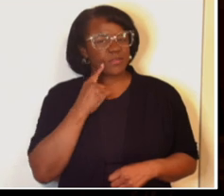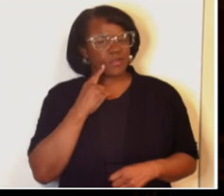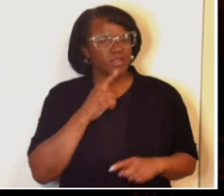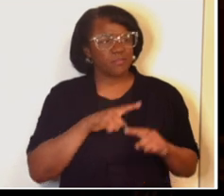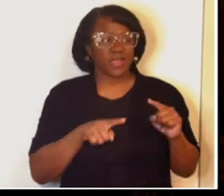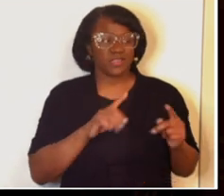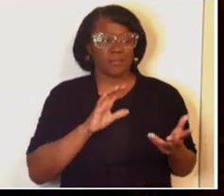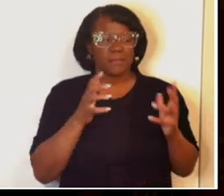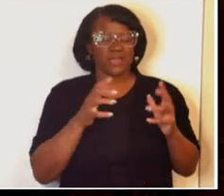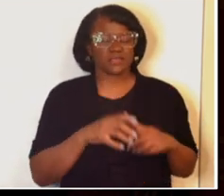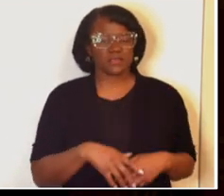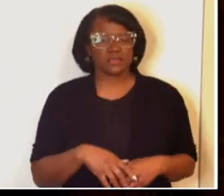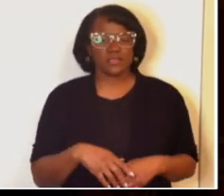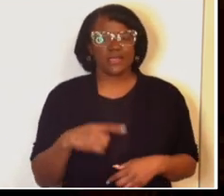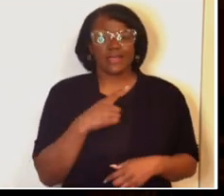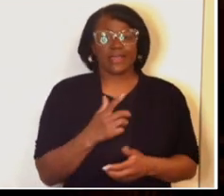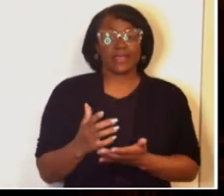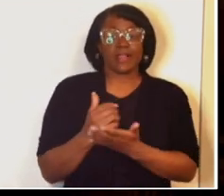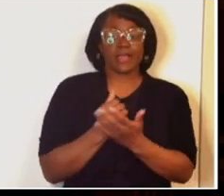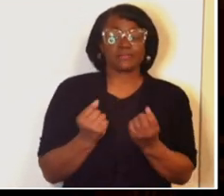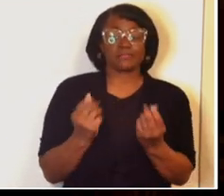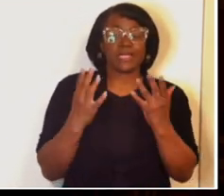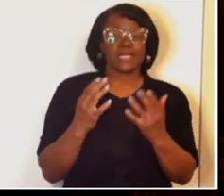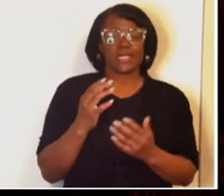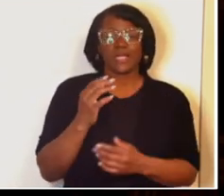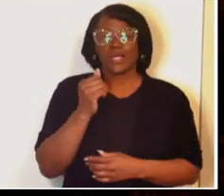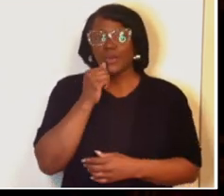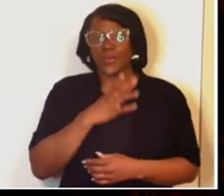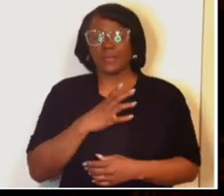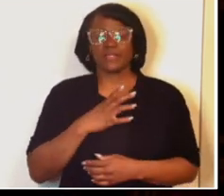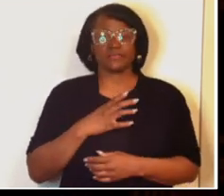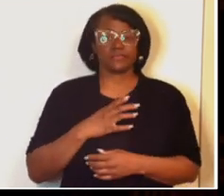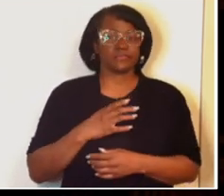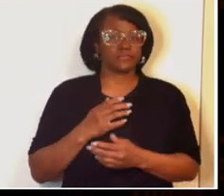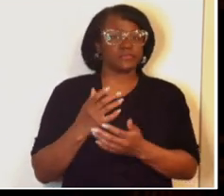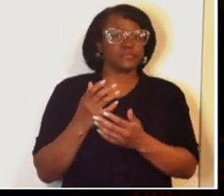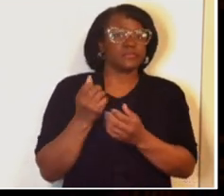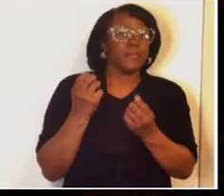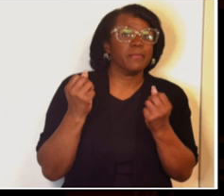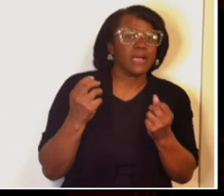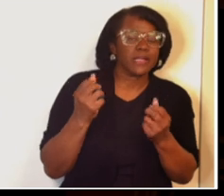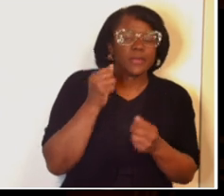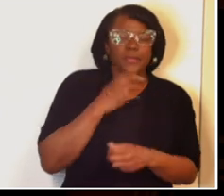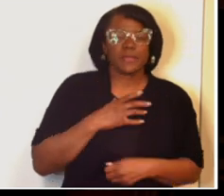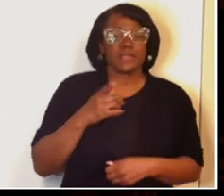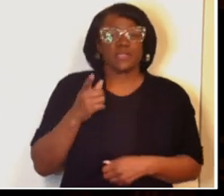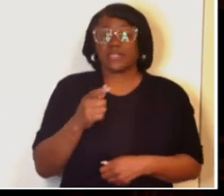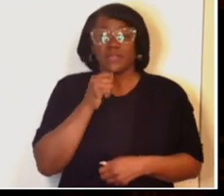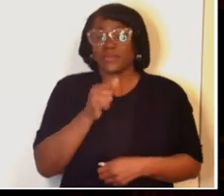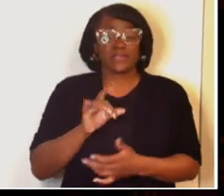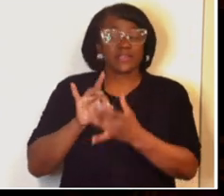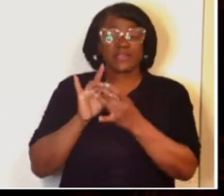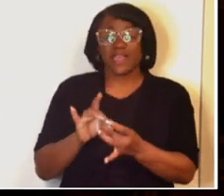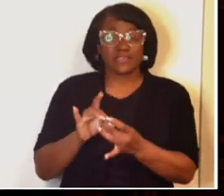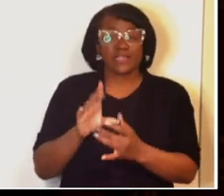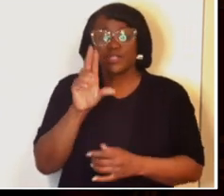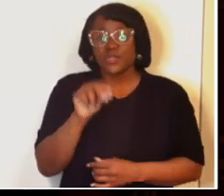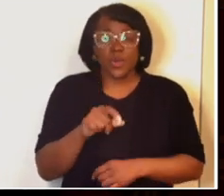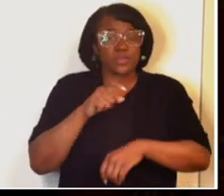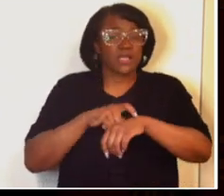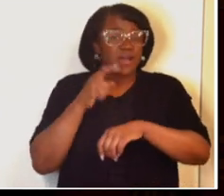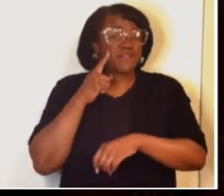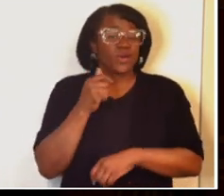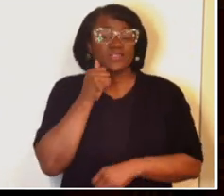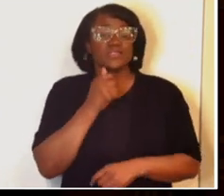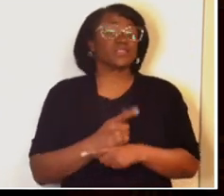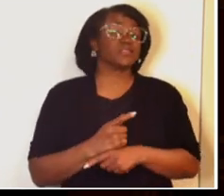women like he did luxury timepieces, he remained unattached and had absolutely no time for sisters. He even